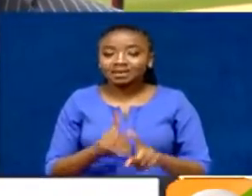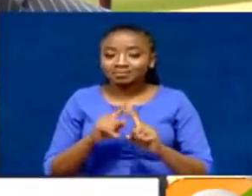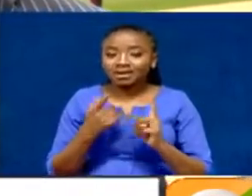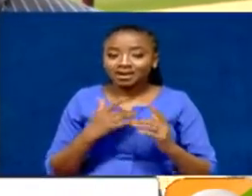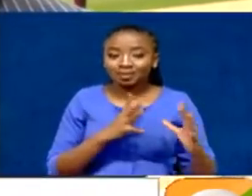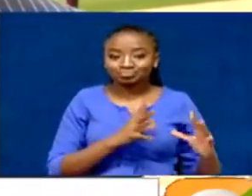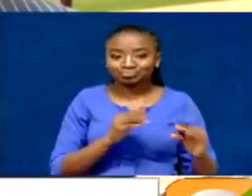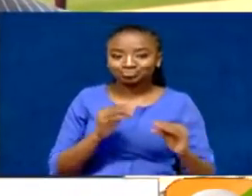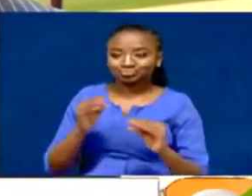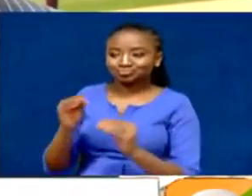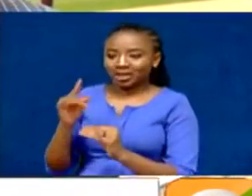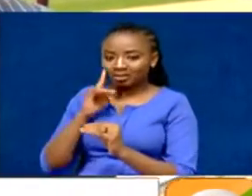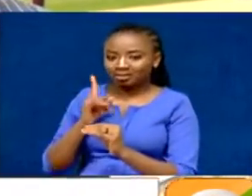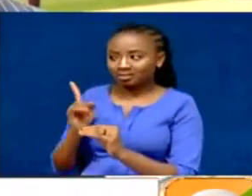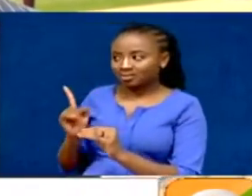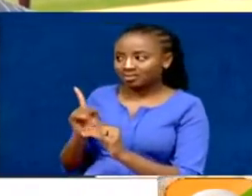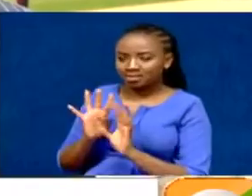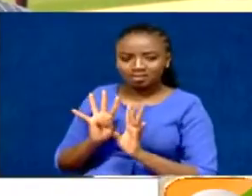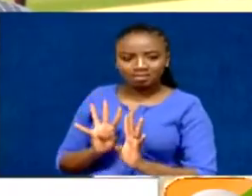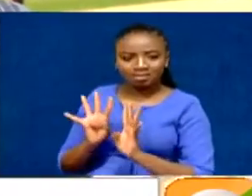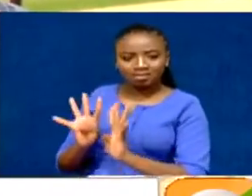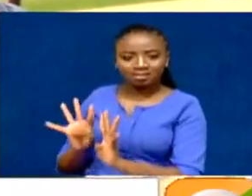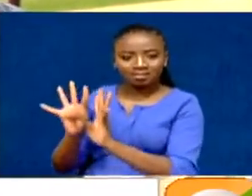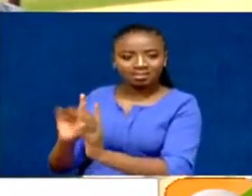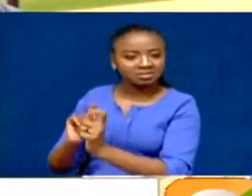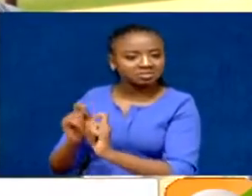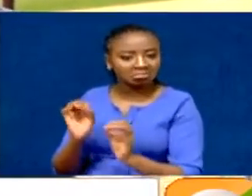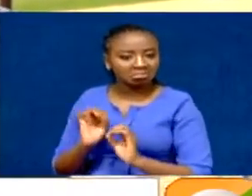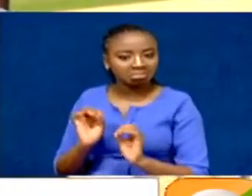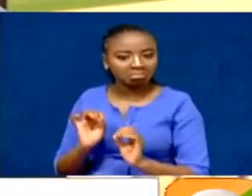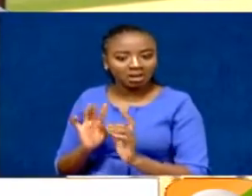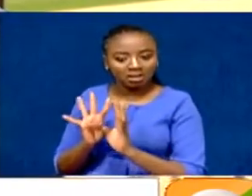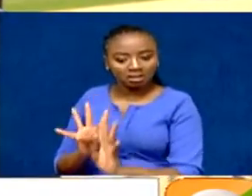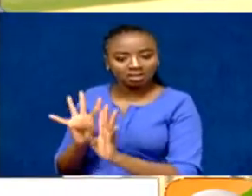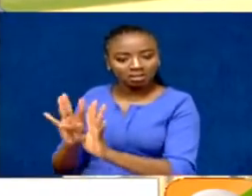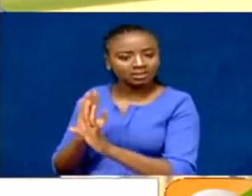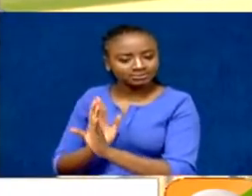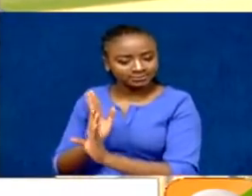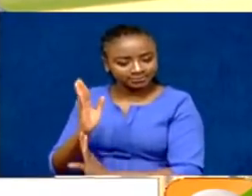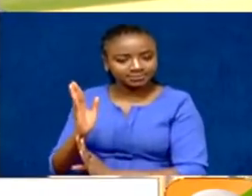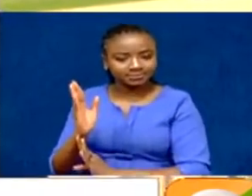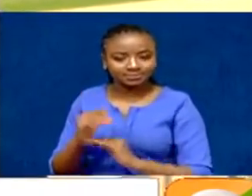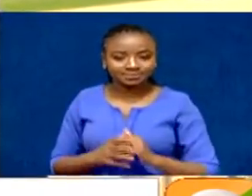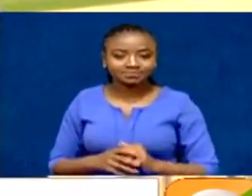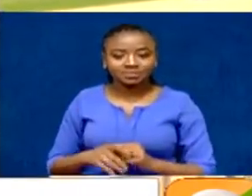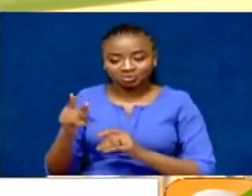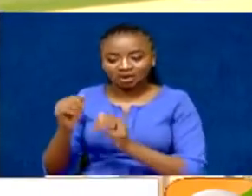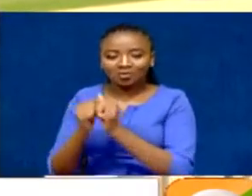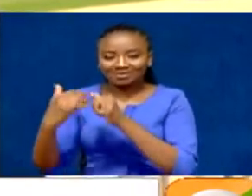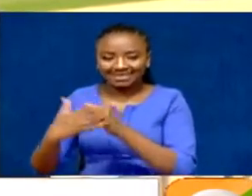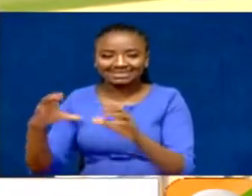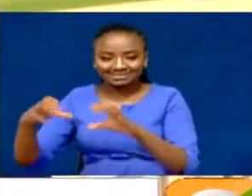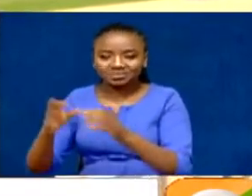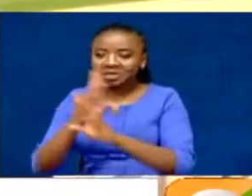so as a fully fledged unit of the Kenya Defence Forces, the 19th Battalion of the Kenya Defence Forces, ready for